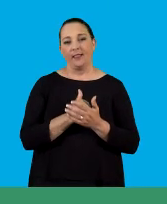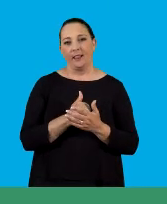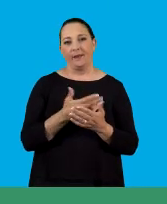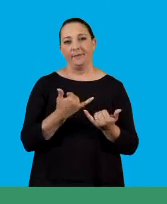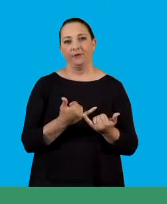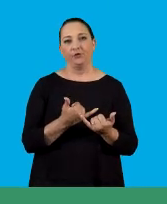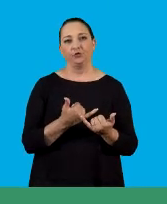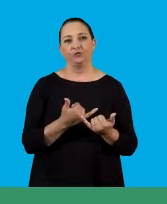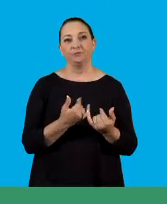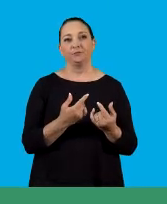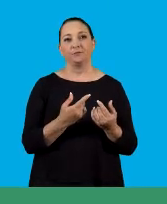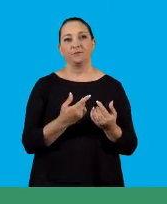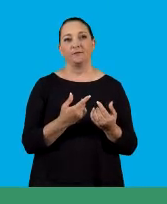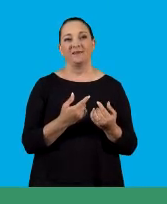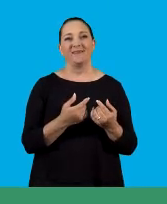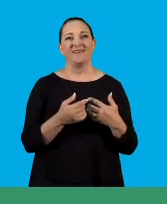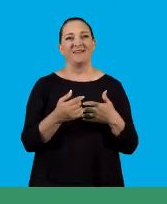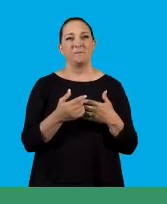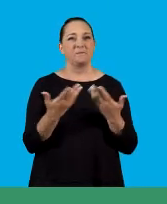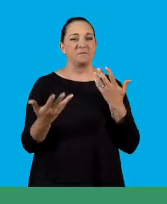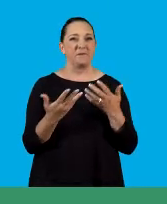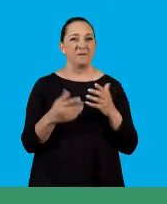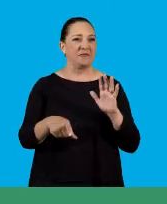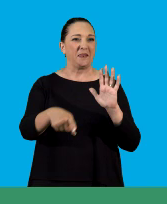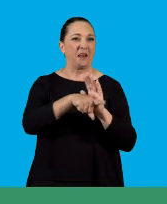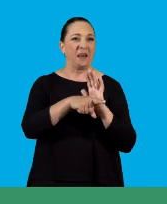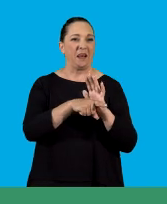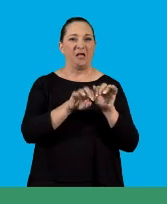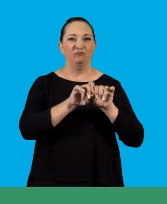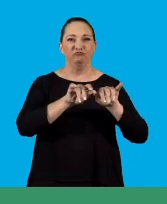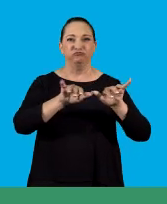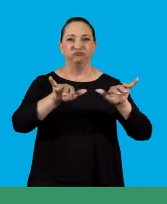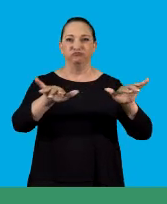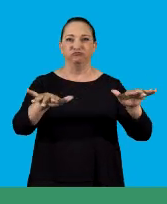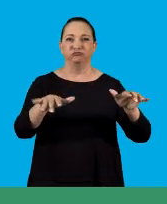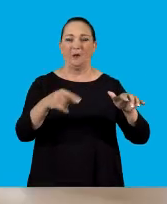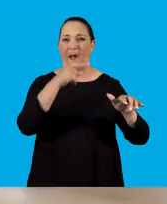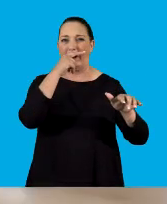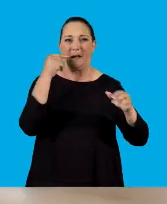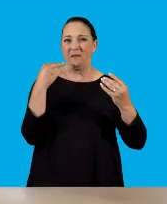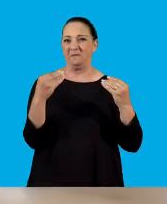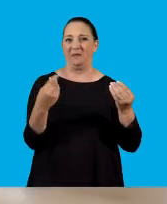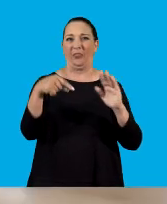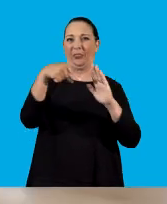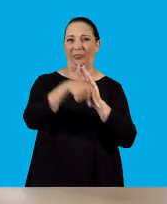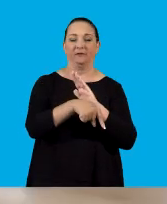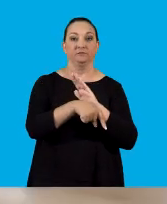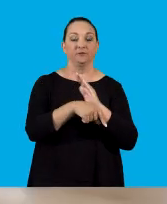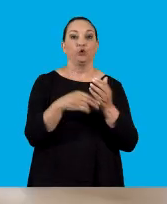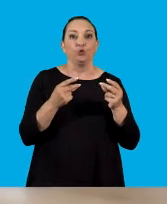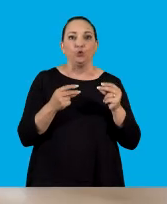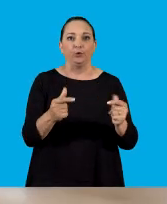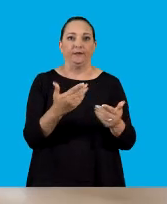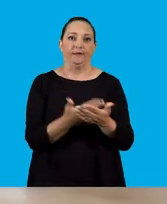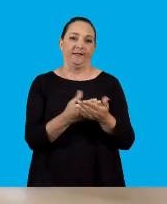By dealing quickly with any negative publicity. Anything that will ruin the name of the business has to be dealt with